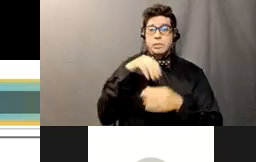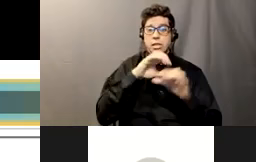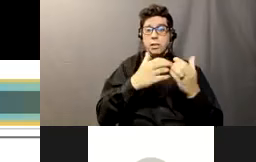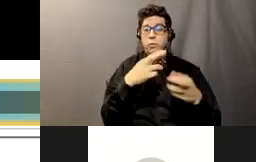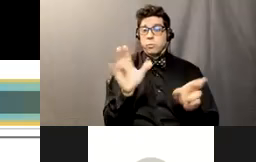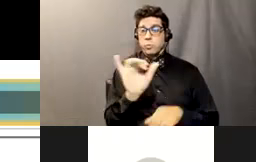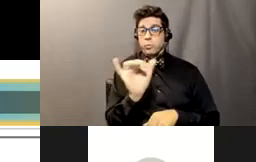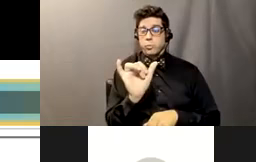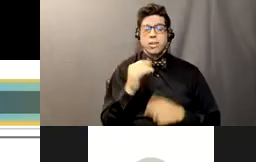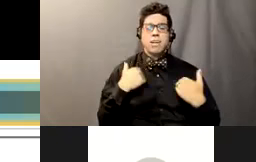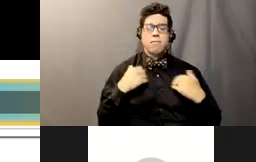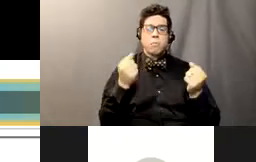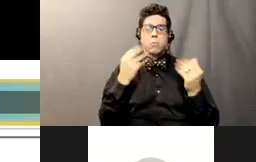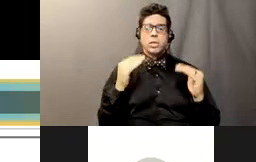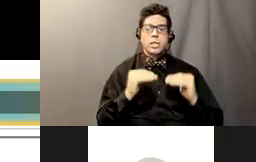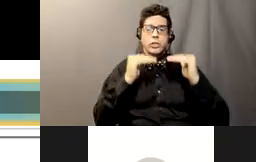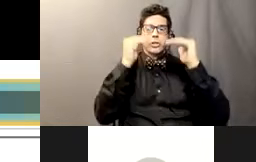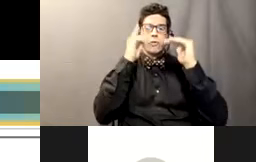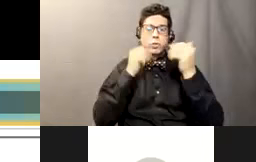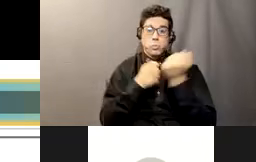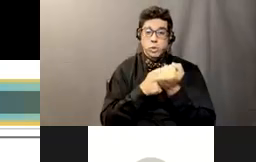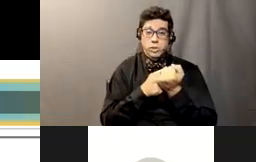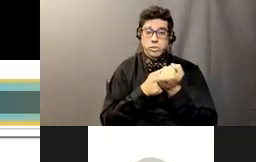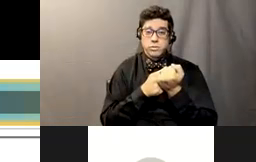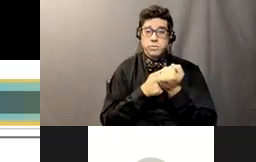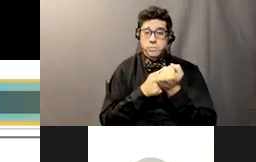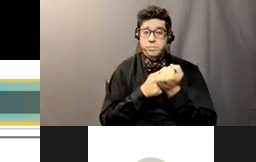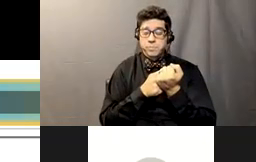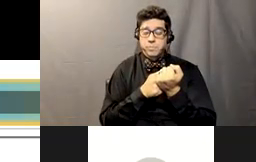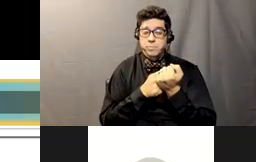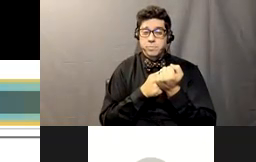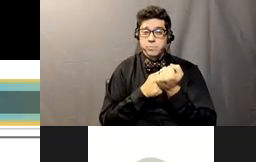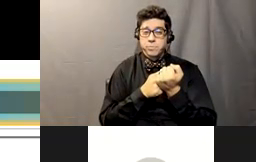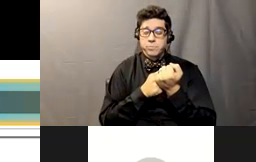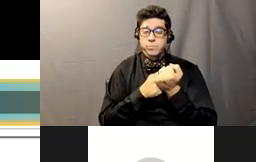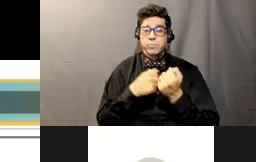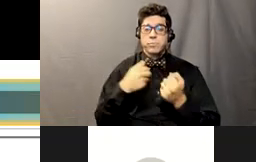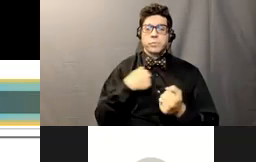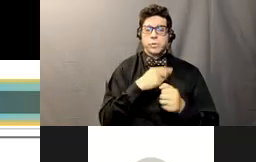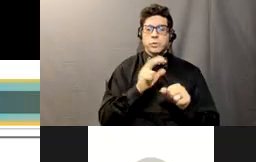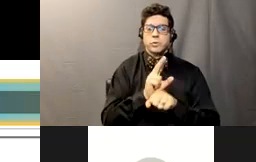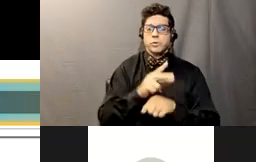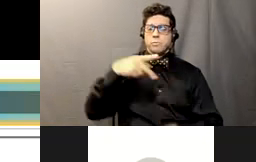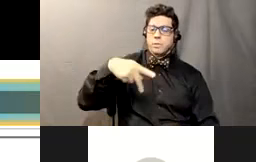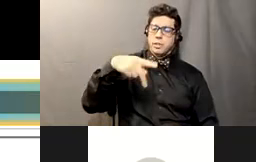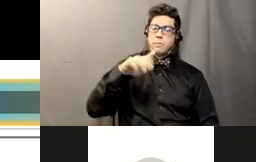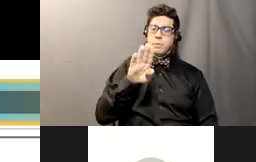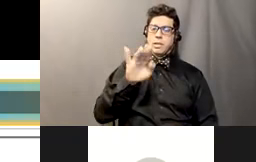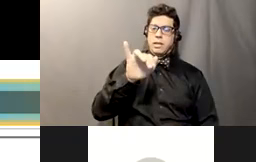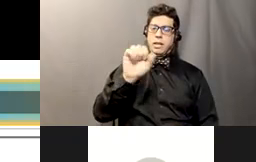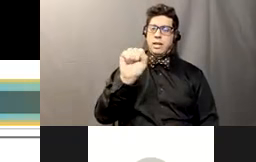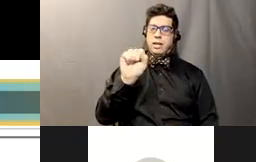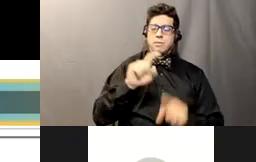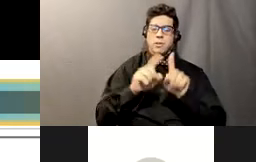our multi-tiered systems of support. So we have we use PBIS, but we also use an integrated